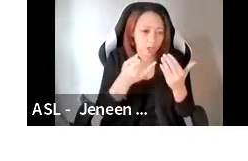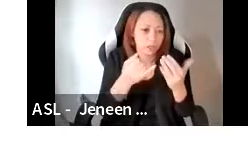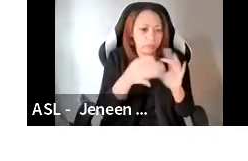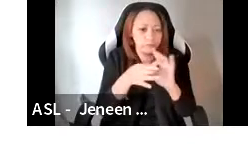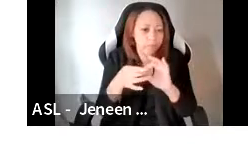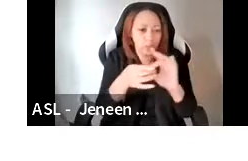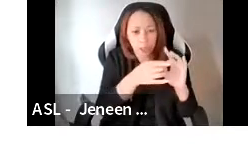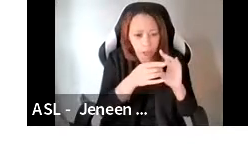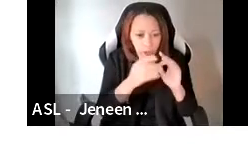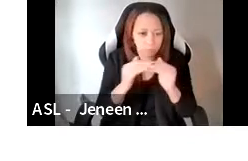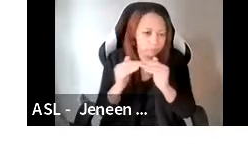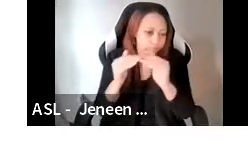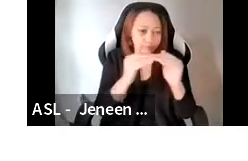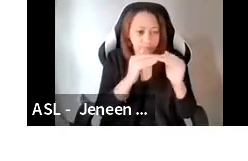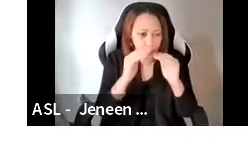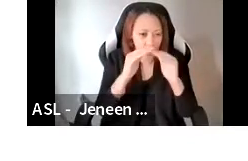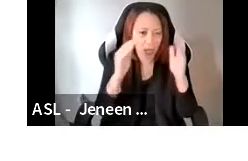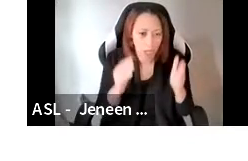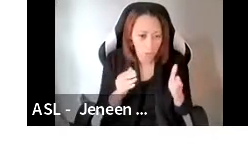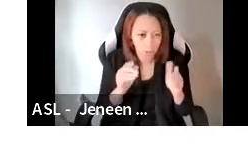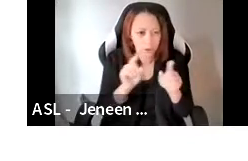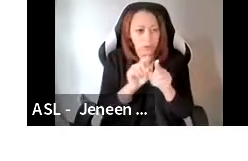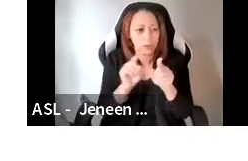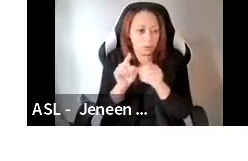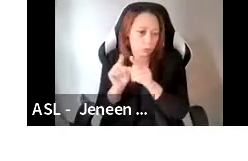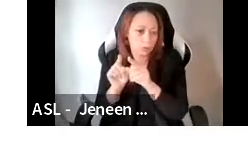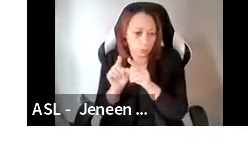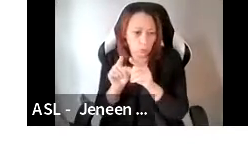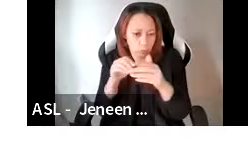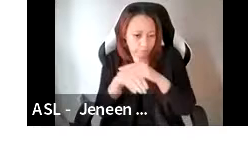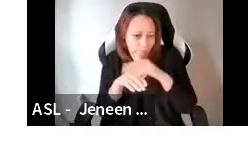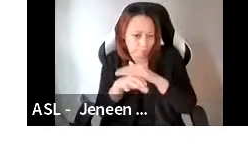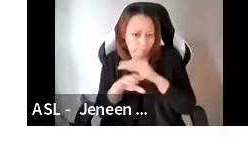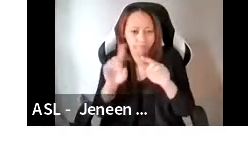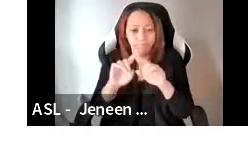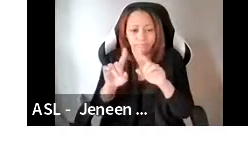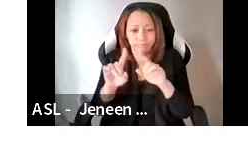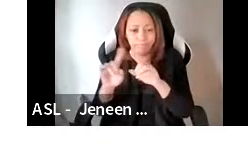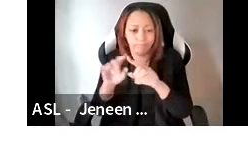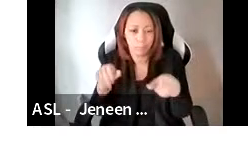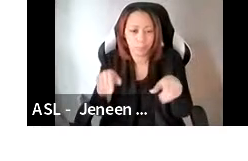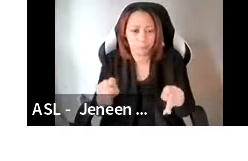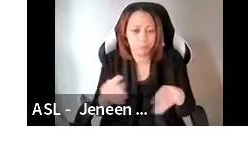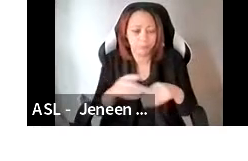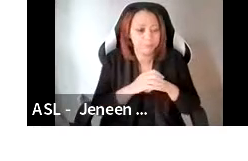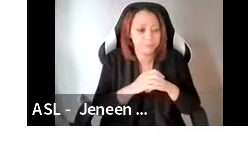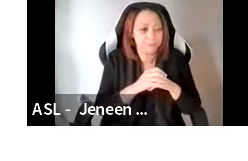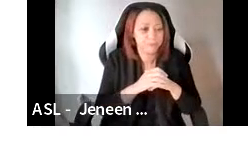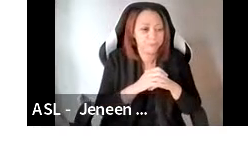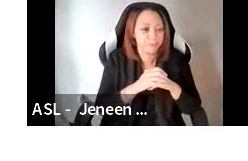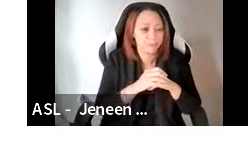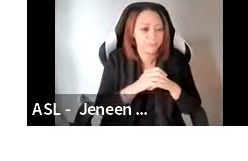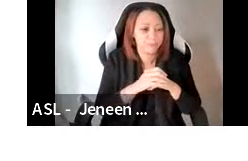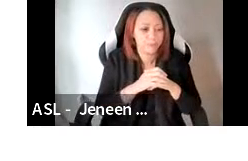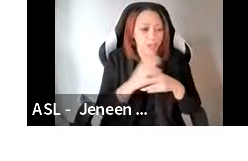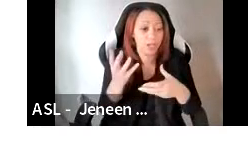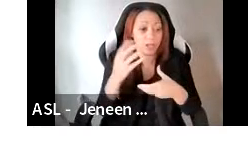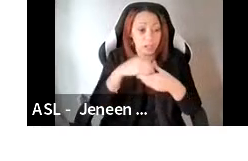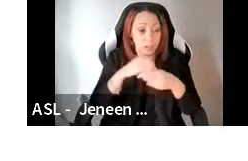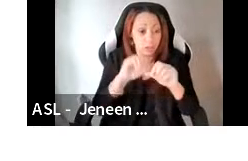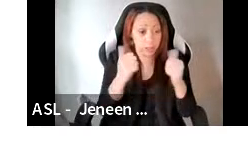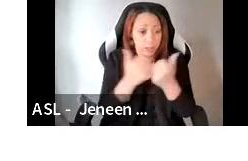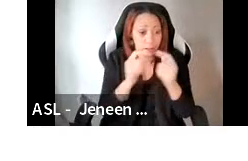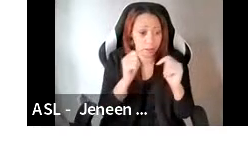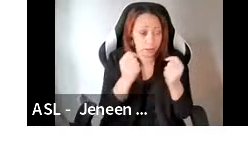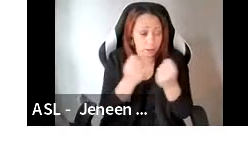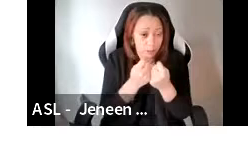and equitable access to opportunity. And I'll also note that the interagency team advancing this project